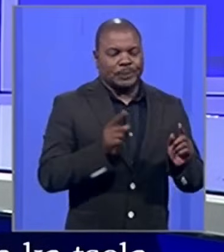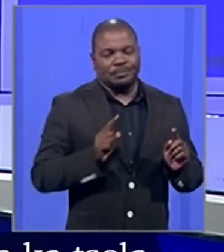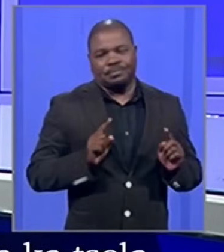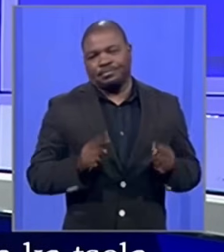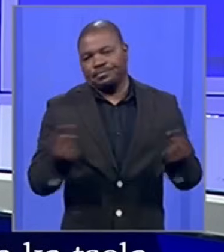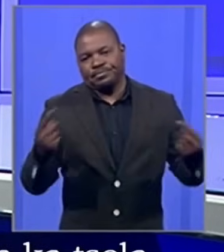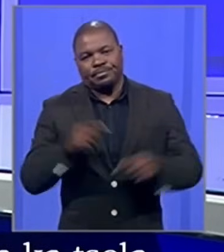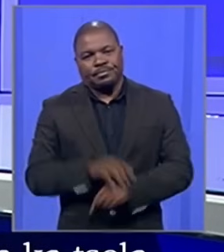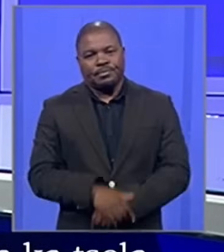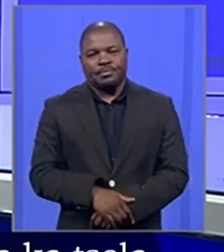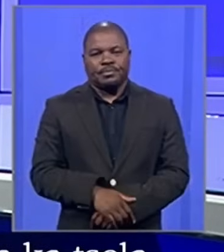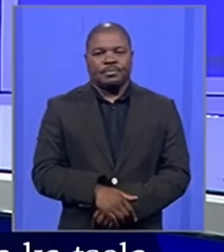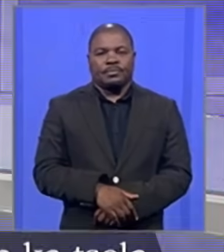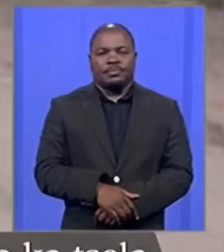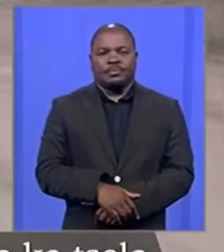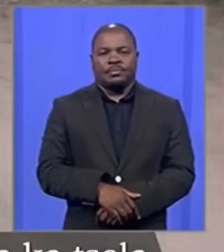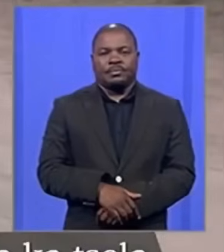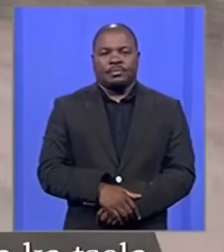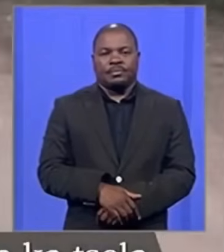diragala.